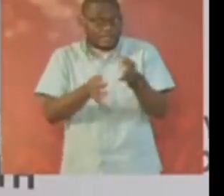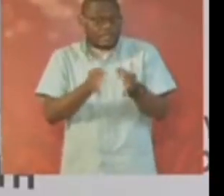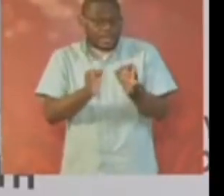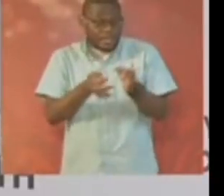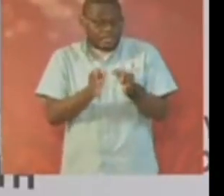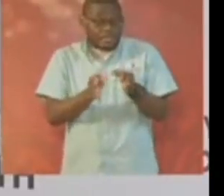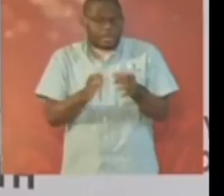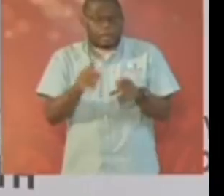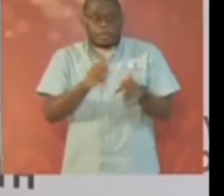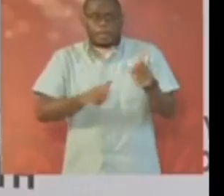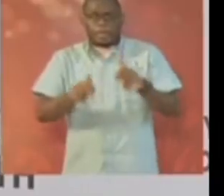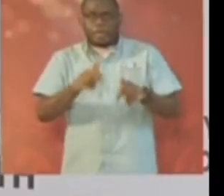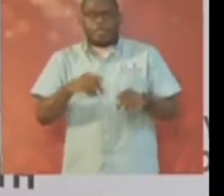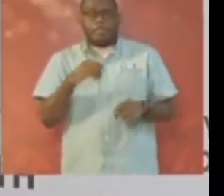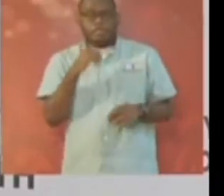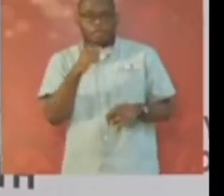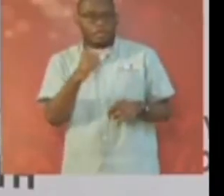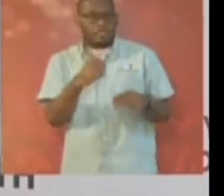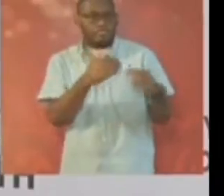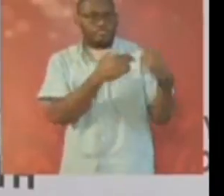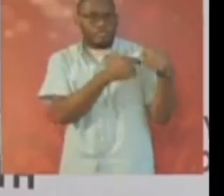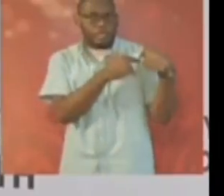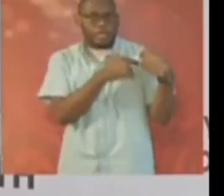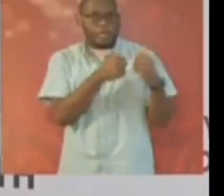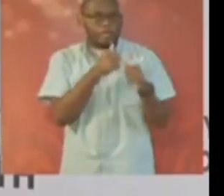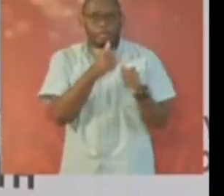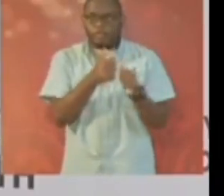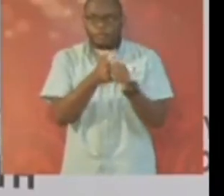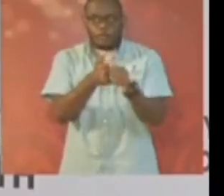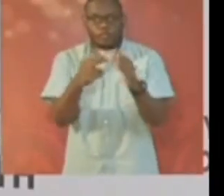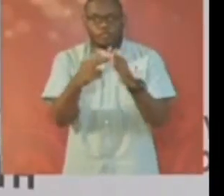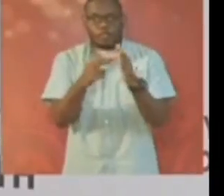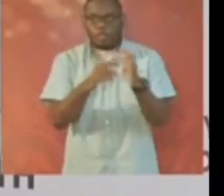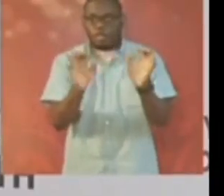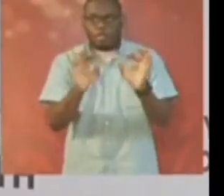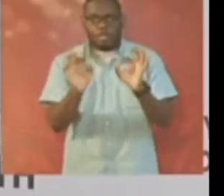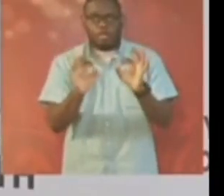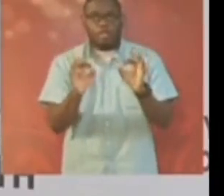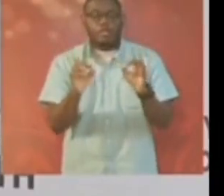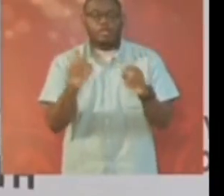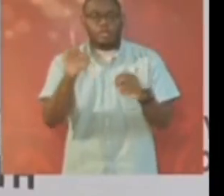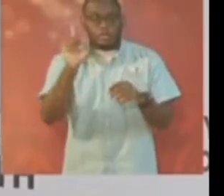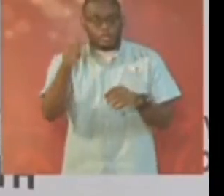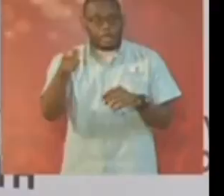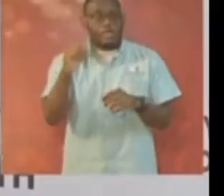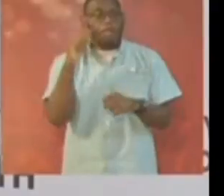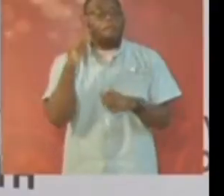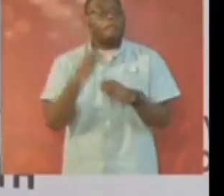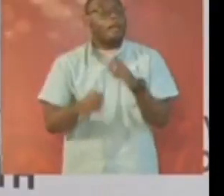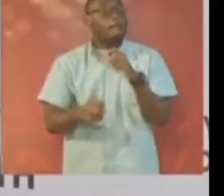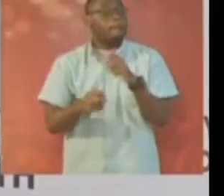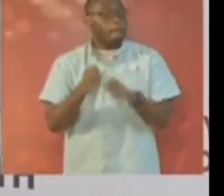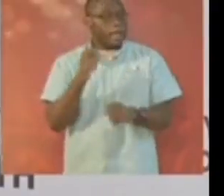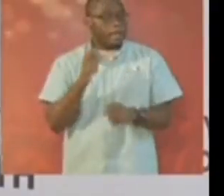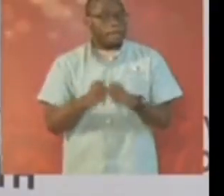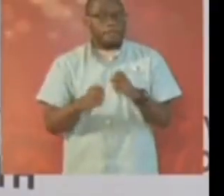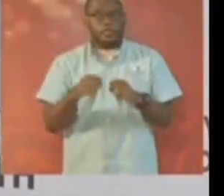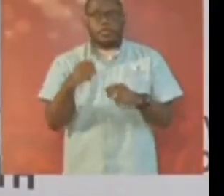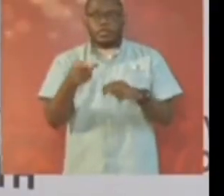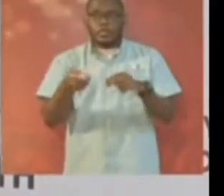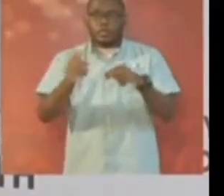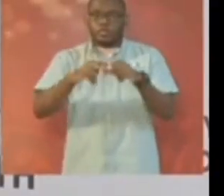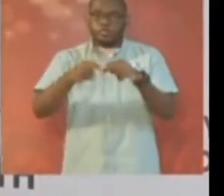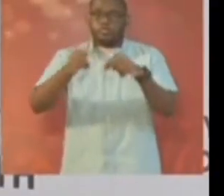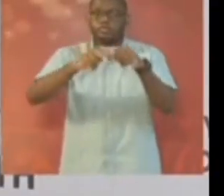we are not adherent, then we can actually run into a situation where we start to overload our healthcare